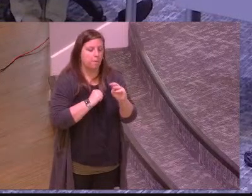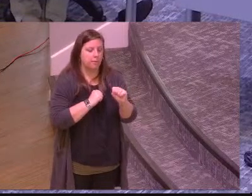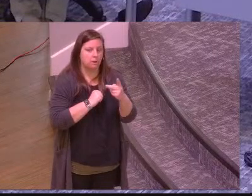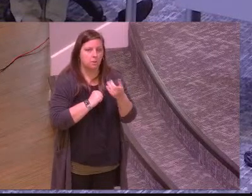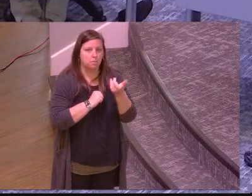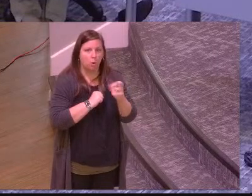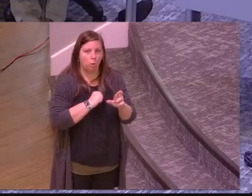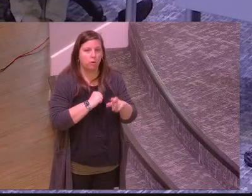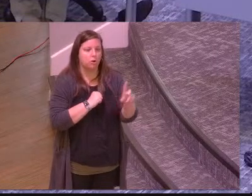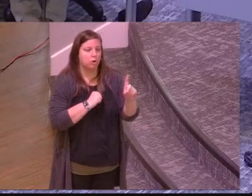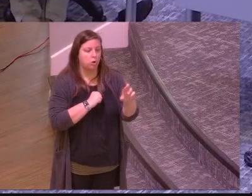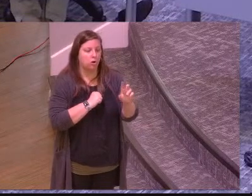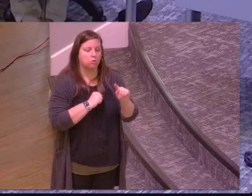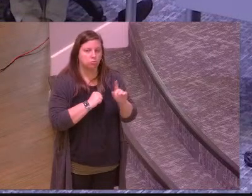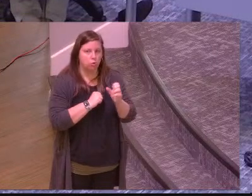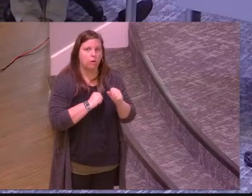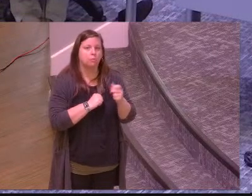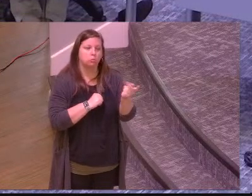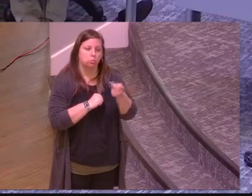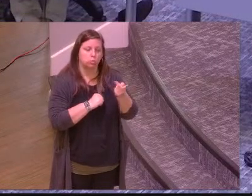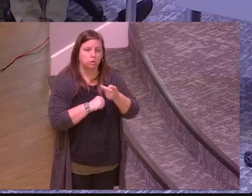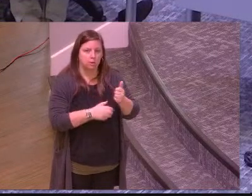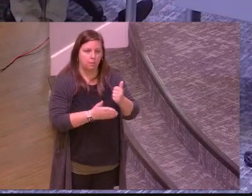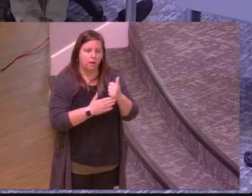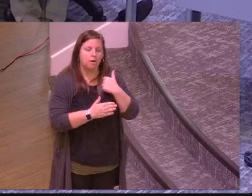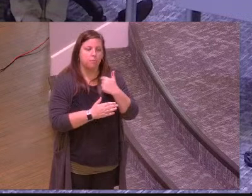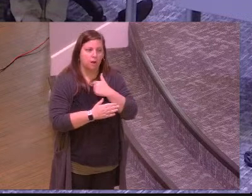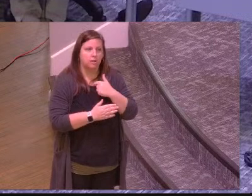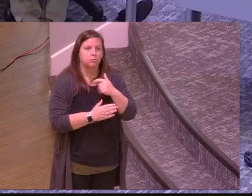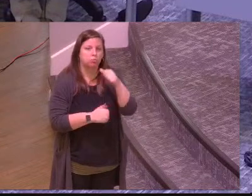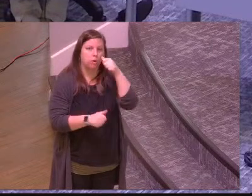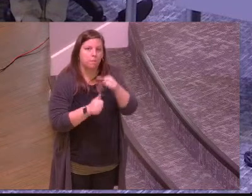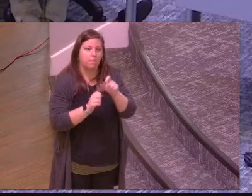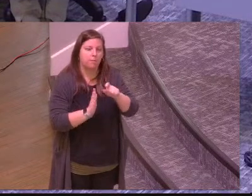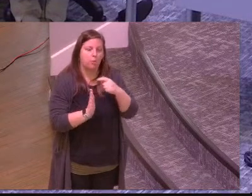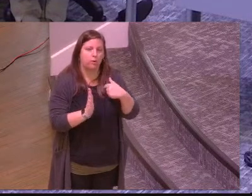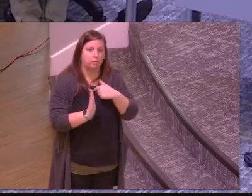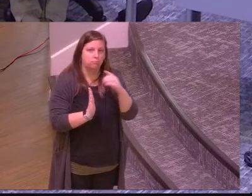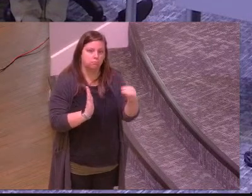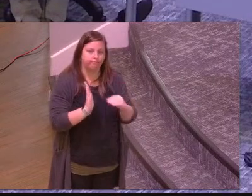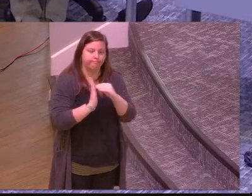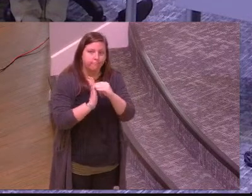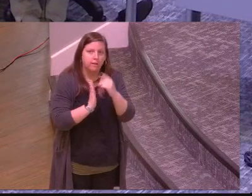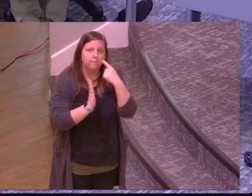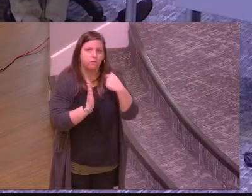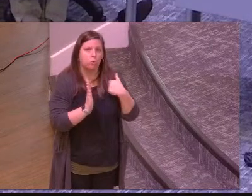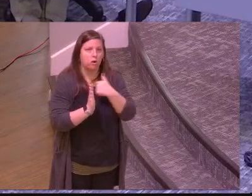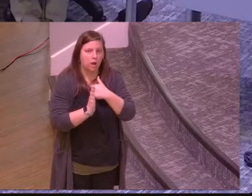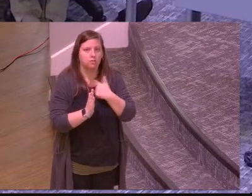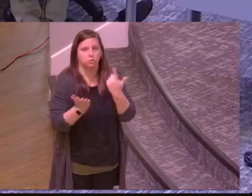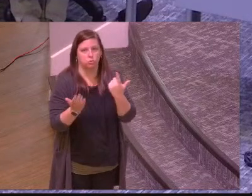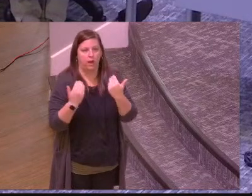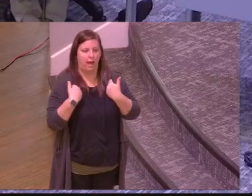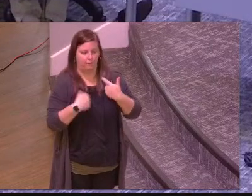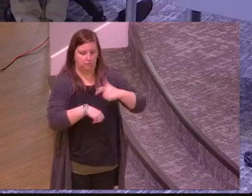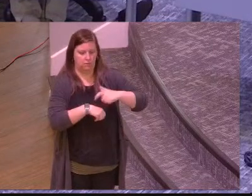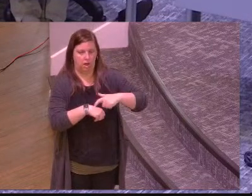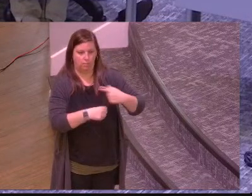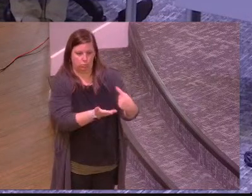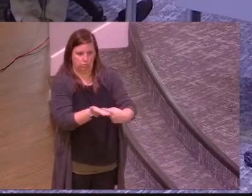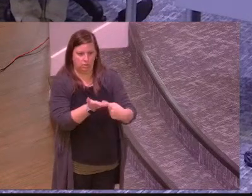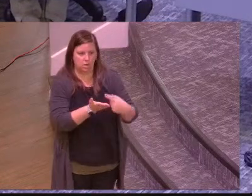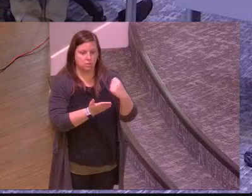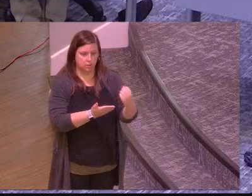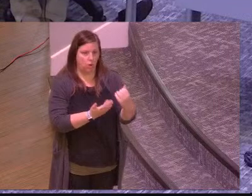in remembering that it does need to go on the agenda for us to spend some time talking about it. And so that's where we are with